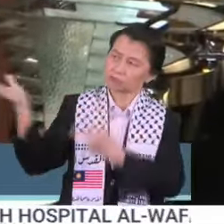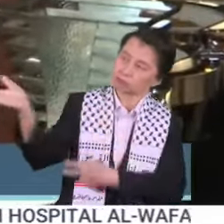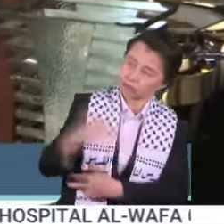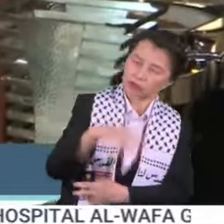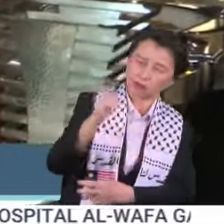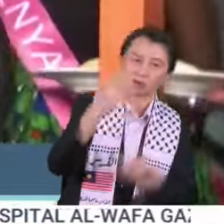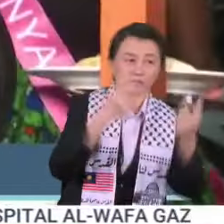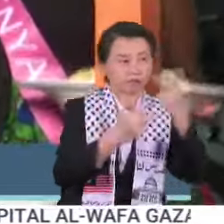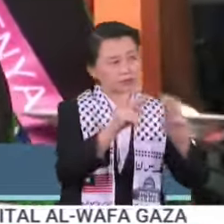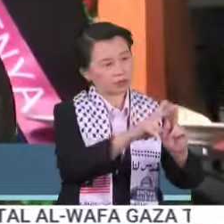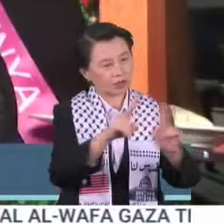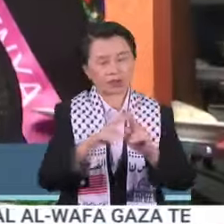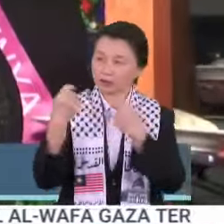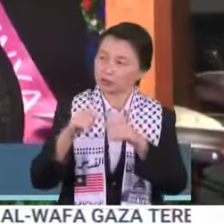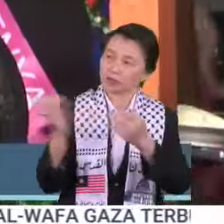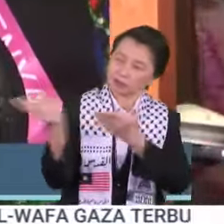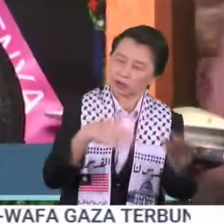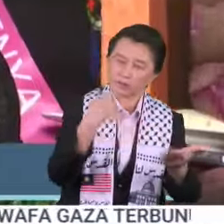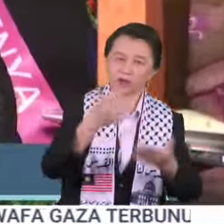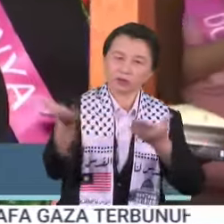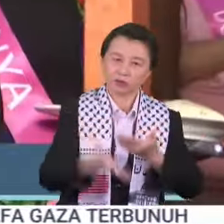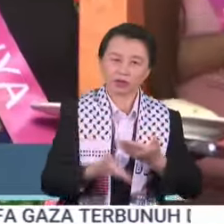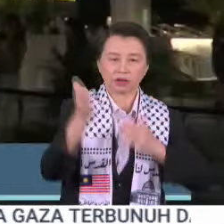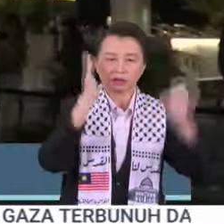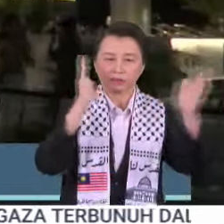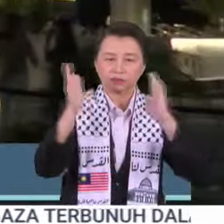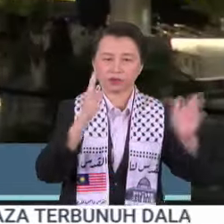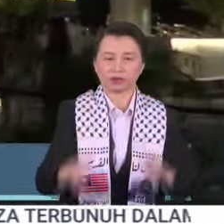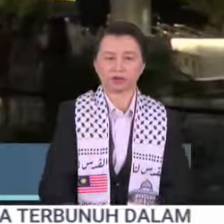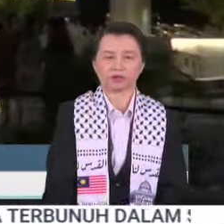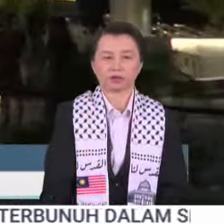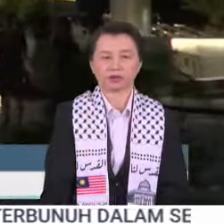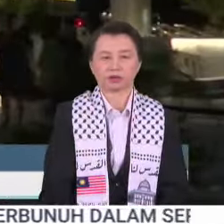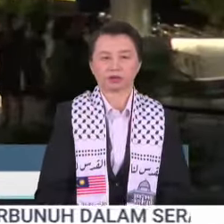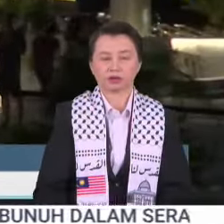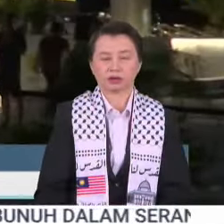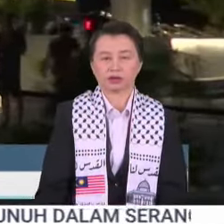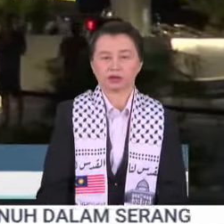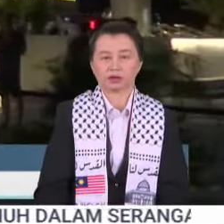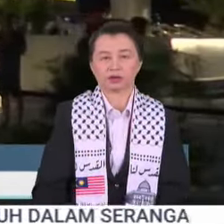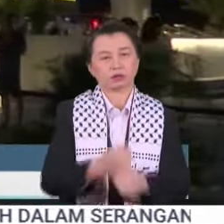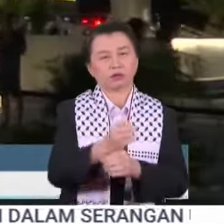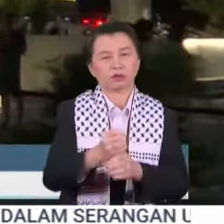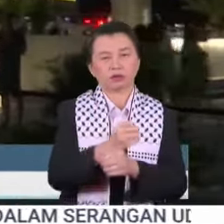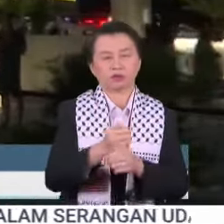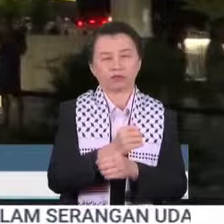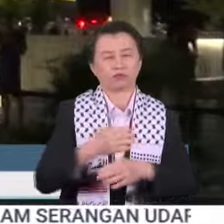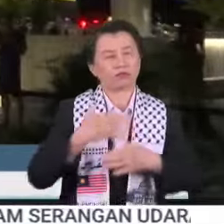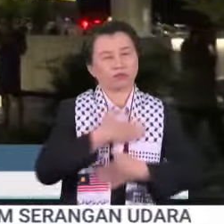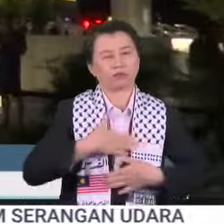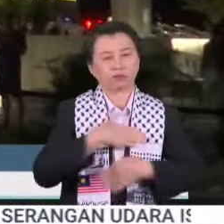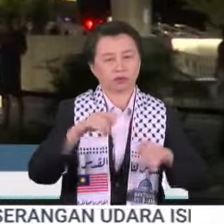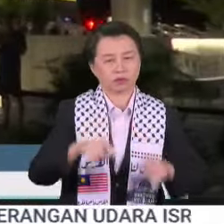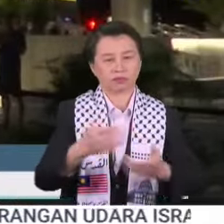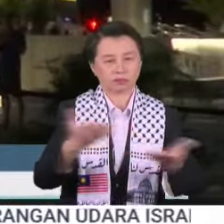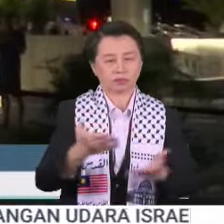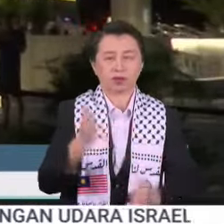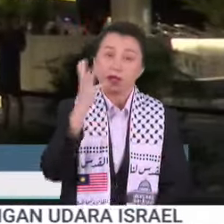local village and trying the local Malaysian dance. Local coffee, local tea, the farming, it reminds me of